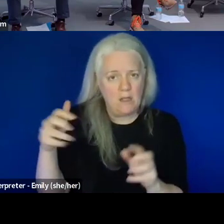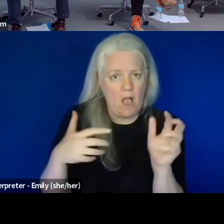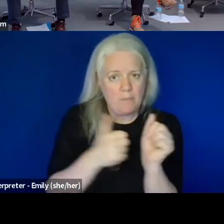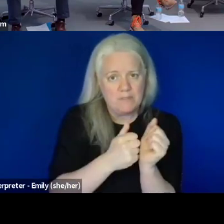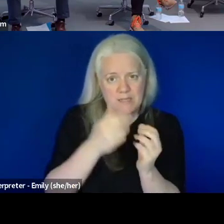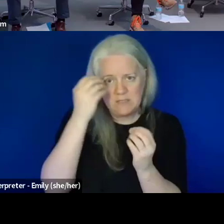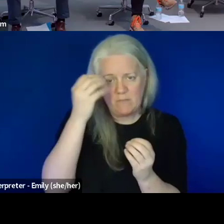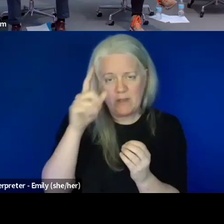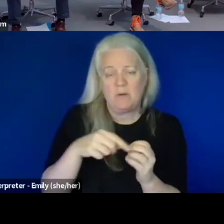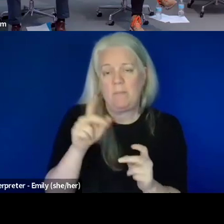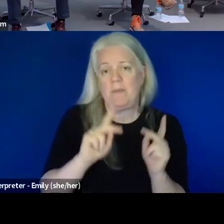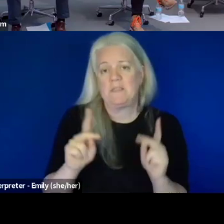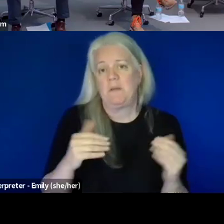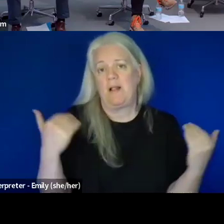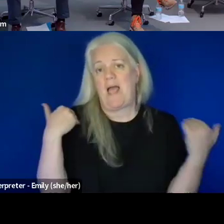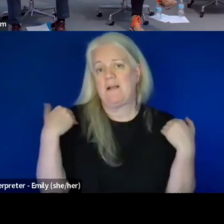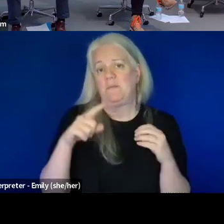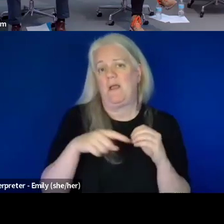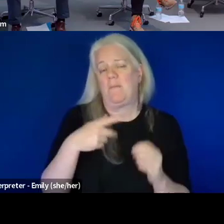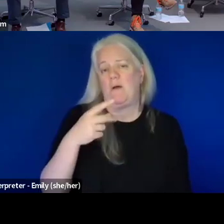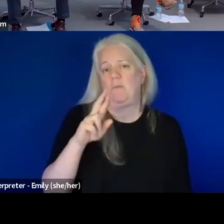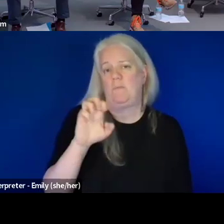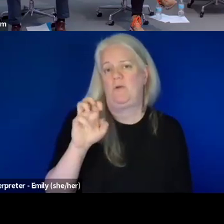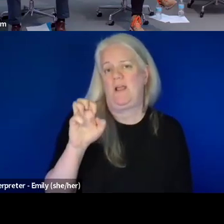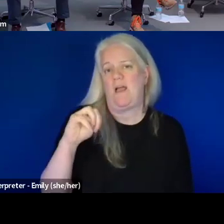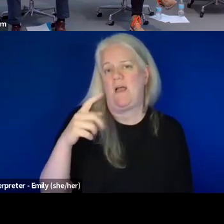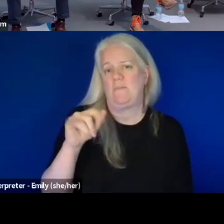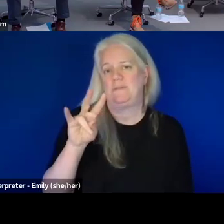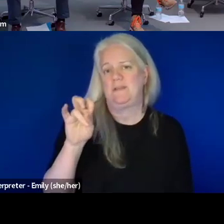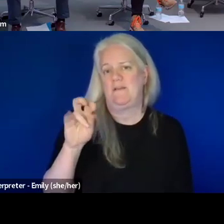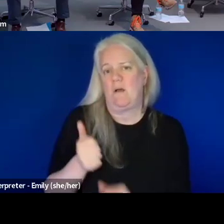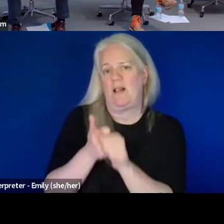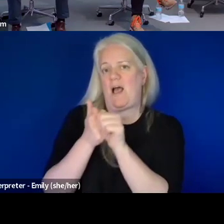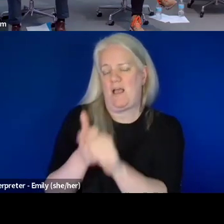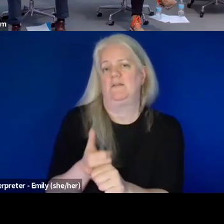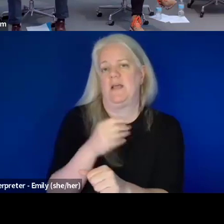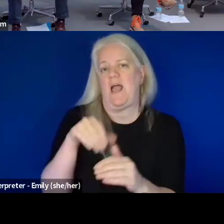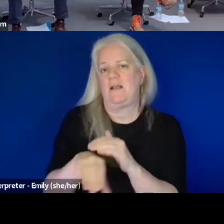ask me about preemptive compliance and accessing gender affirming care for youth